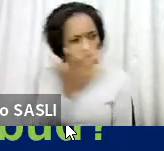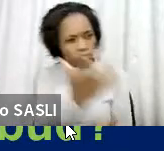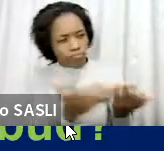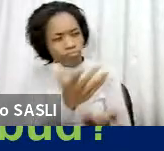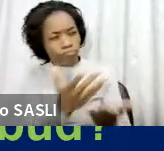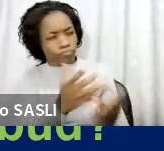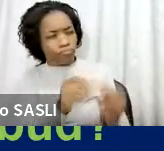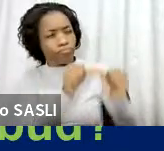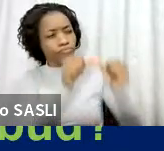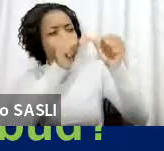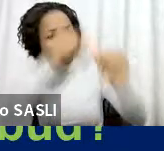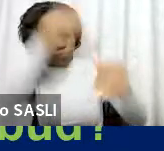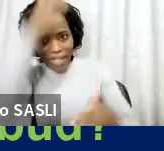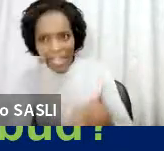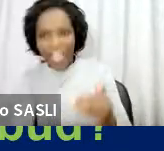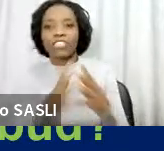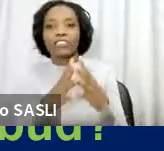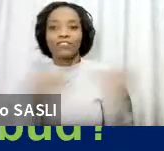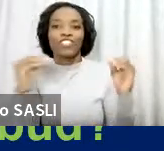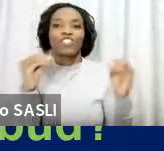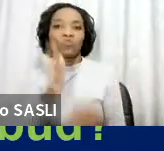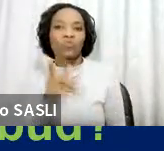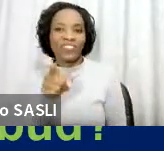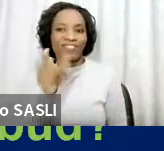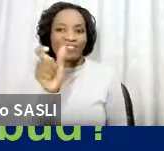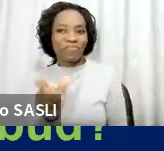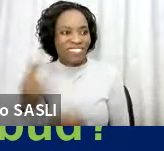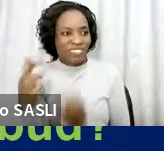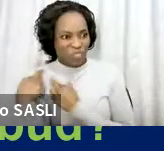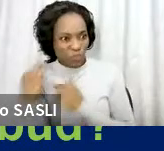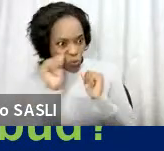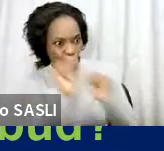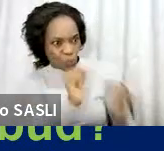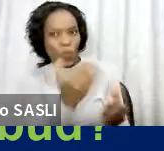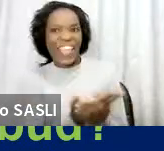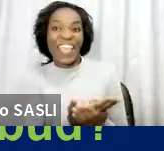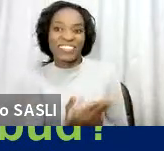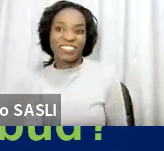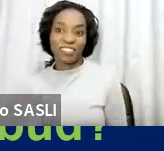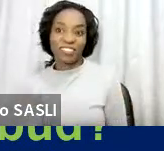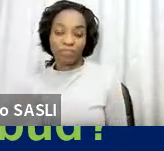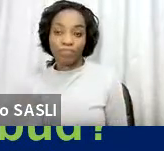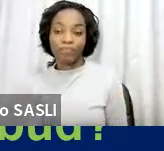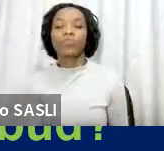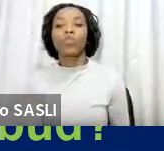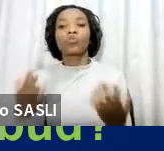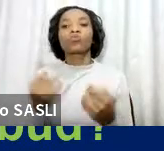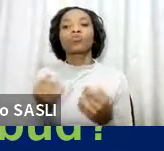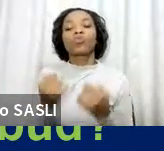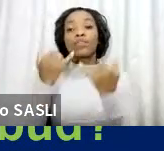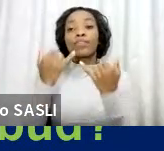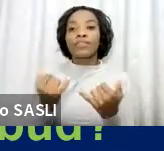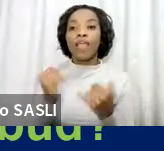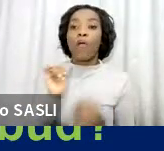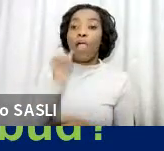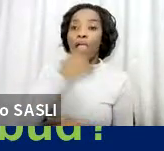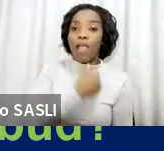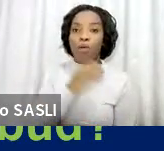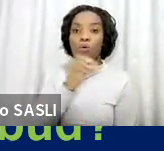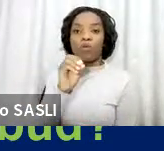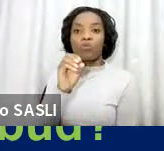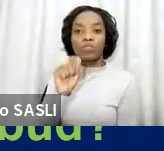been finalized. What is also of advantage to us, the Office of the Tax Ombudsman, is that we do